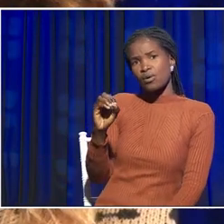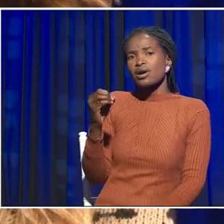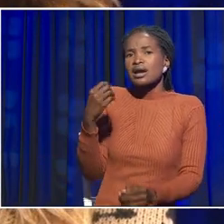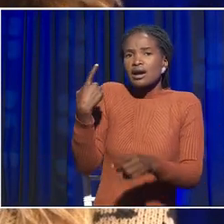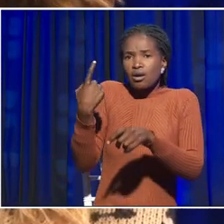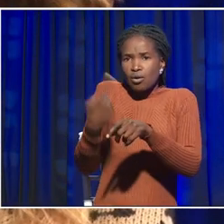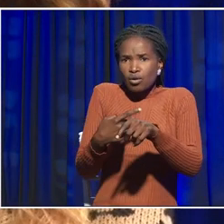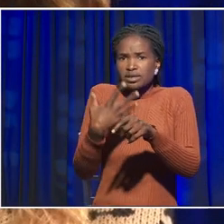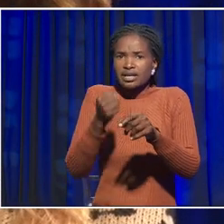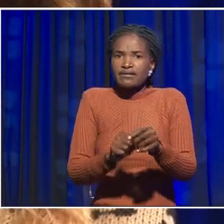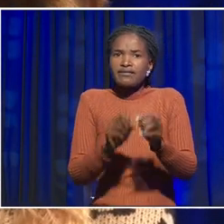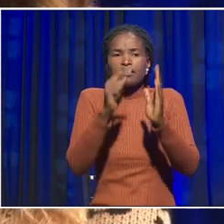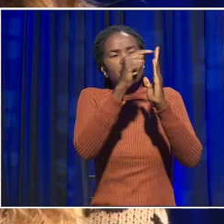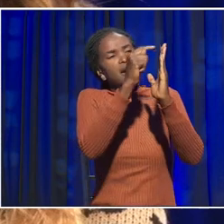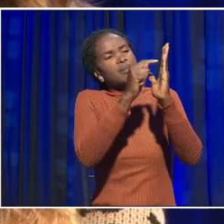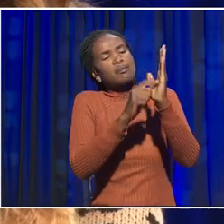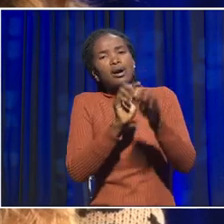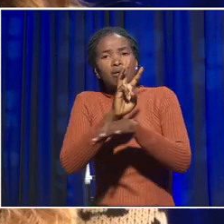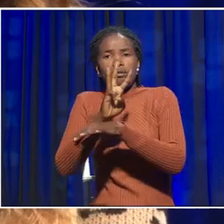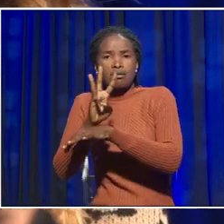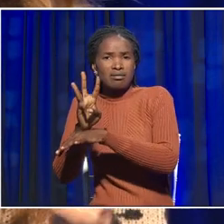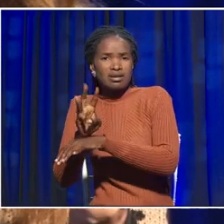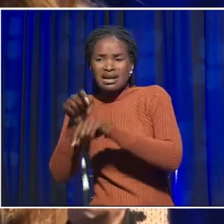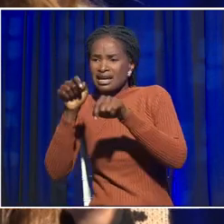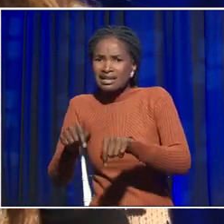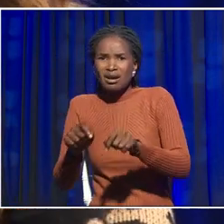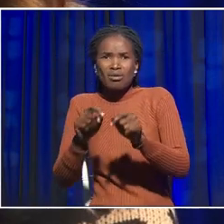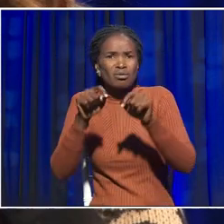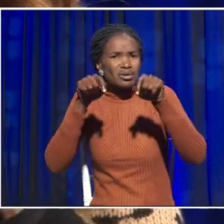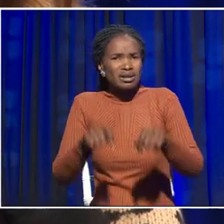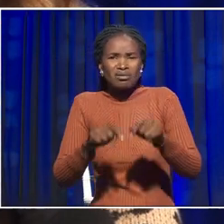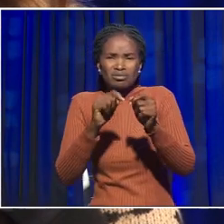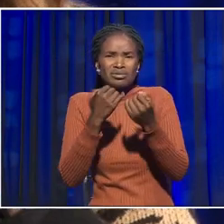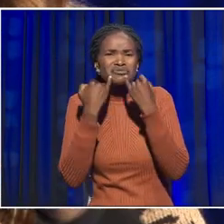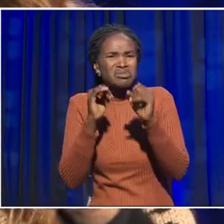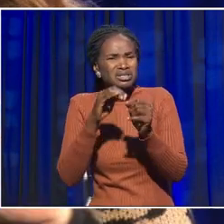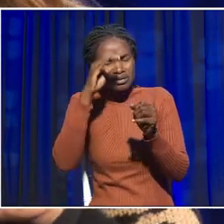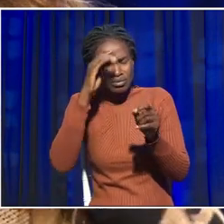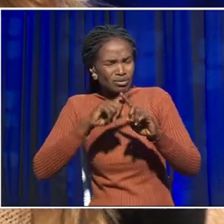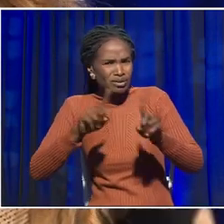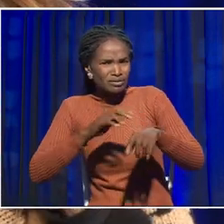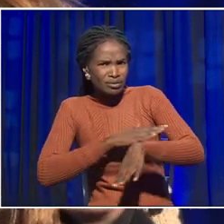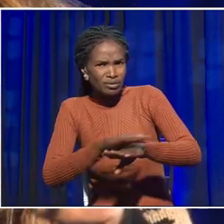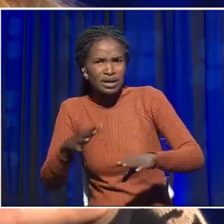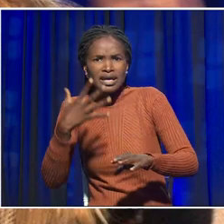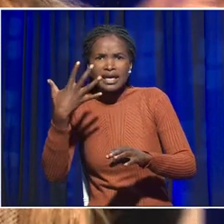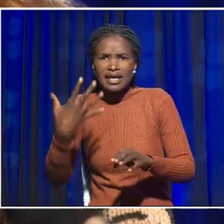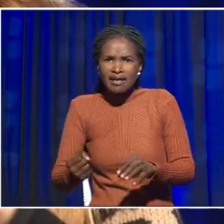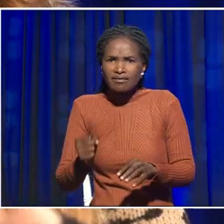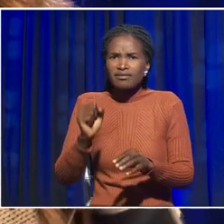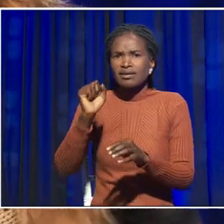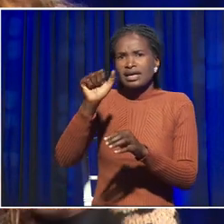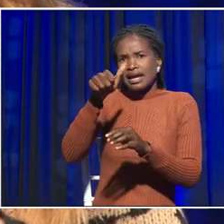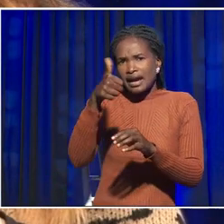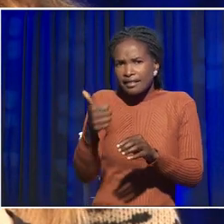actually ranking website. But who needs that? Now with the search engine, you have these little, we call it spiders, on the back end, fetching the